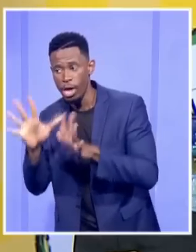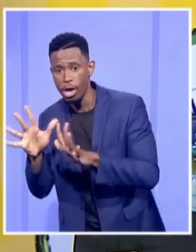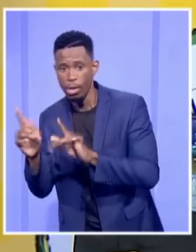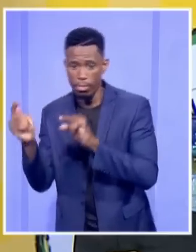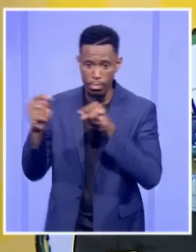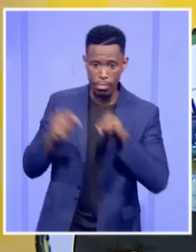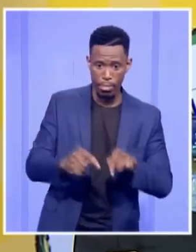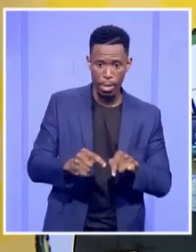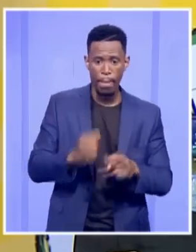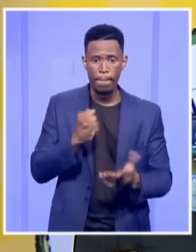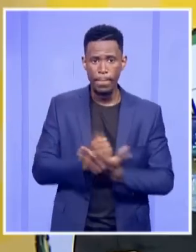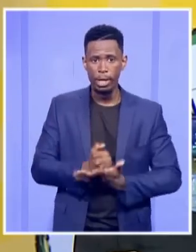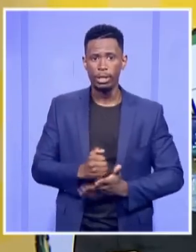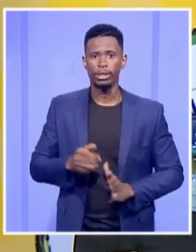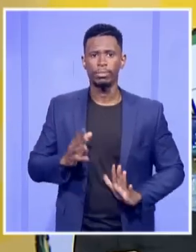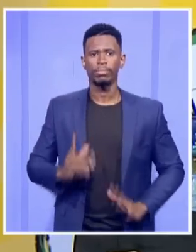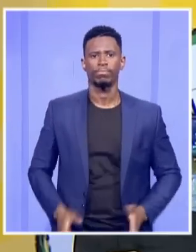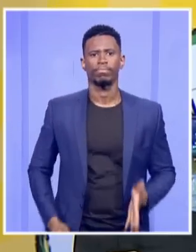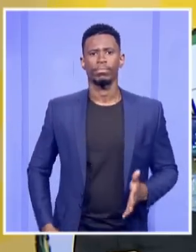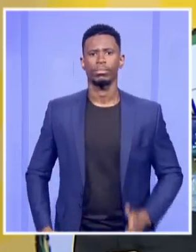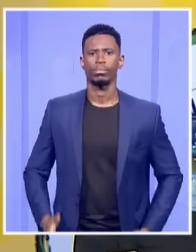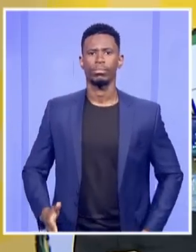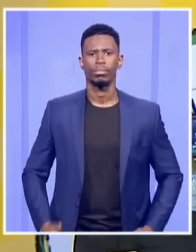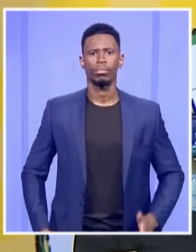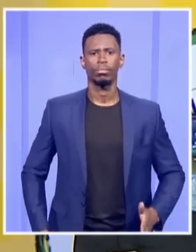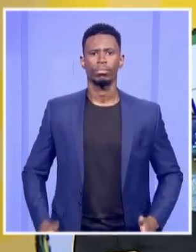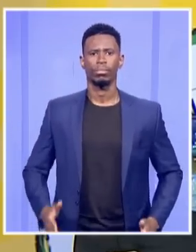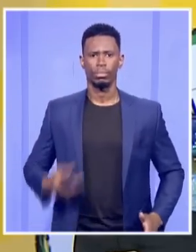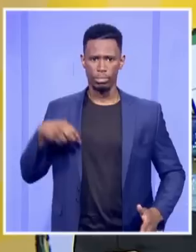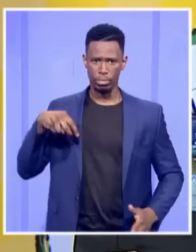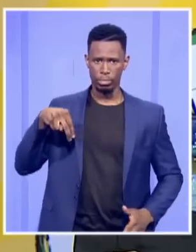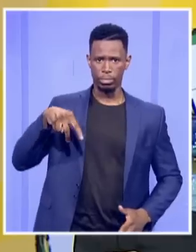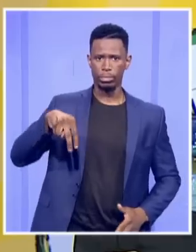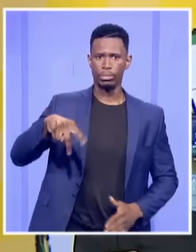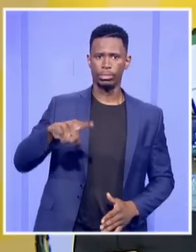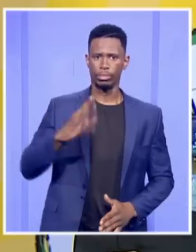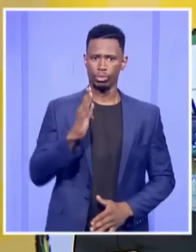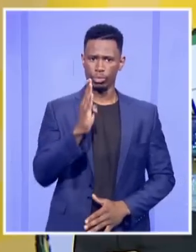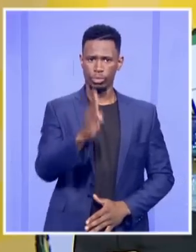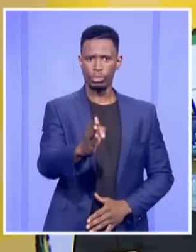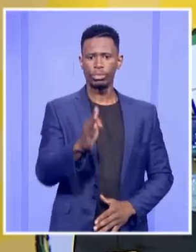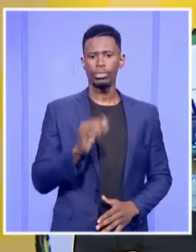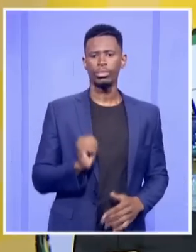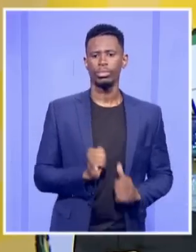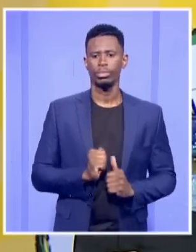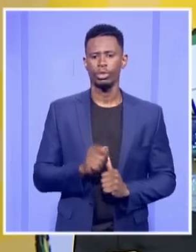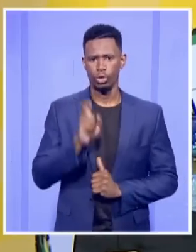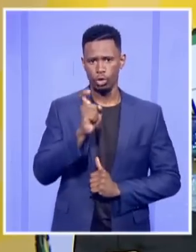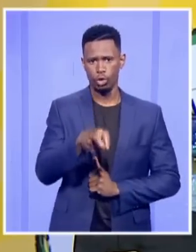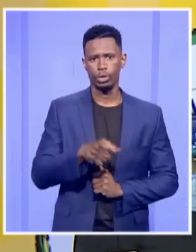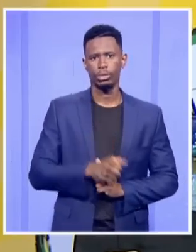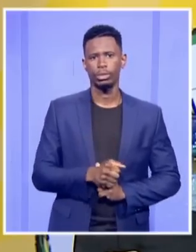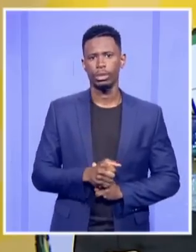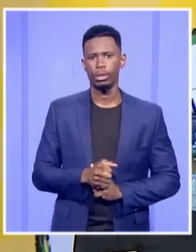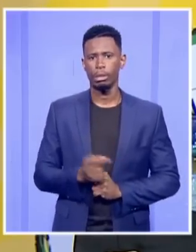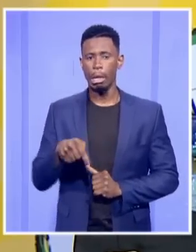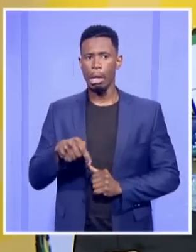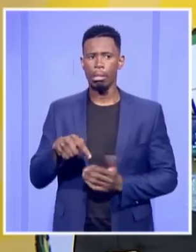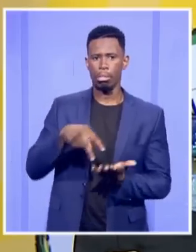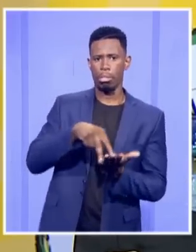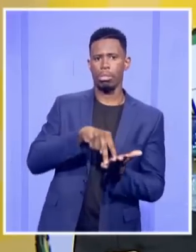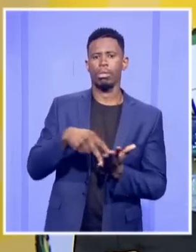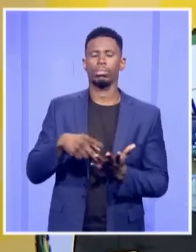Please. Because we can't impose rules, set rules for our delegates and give